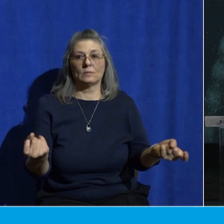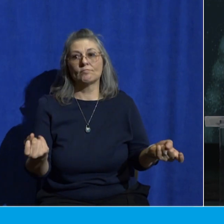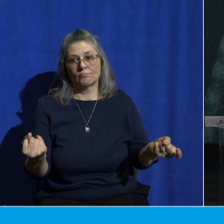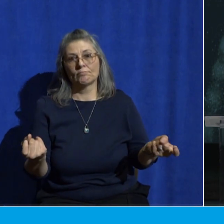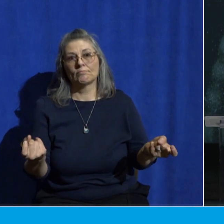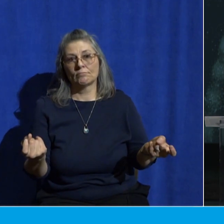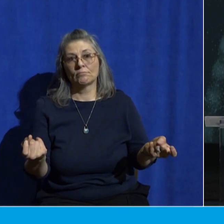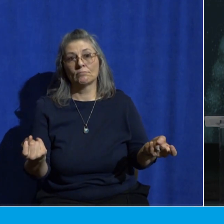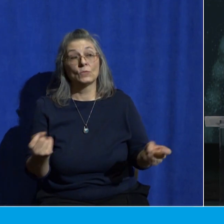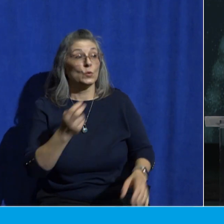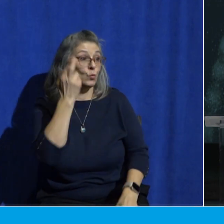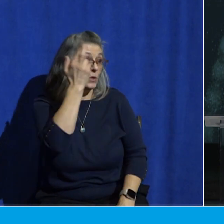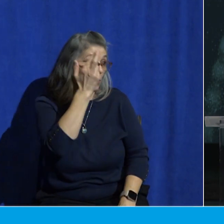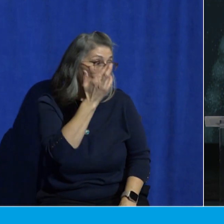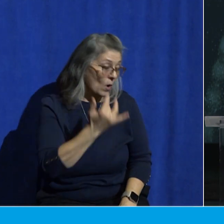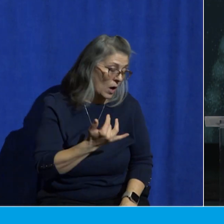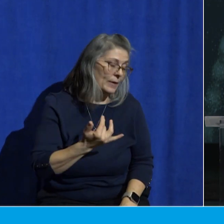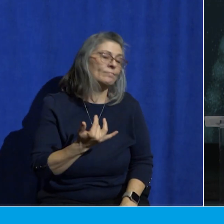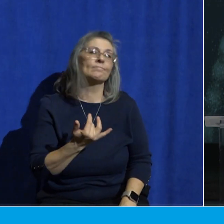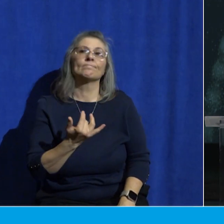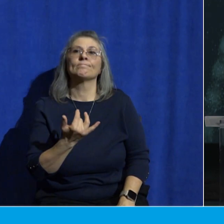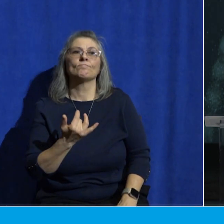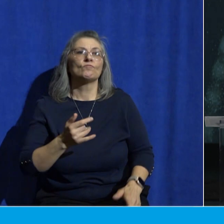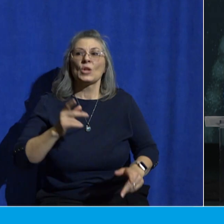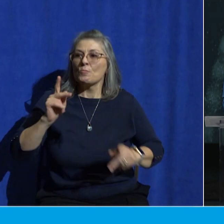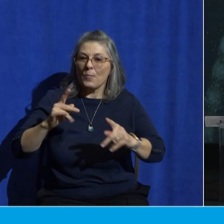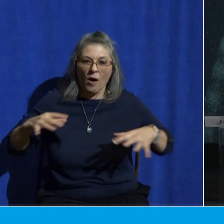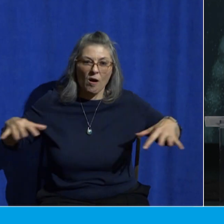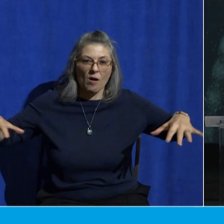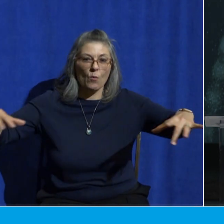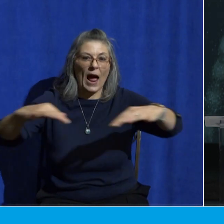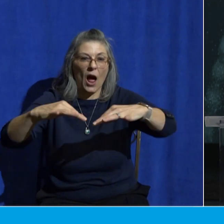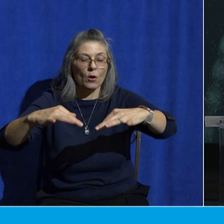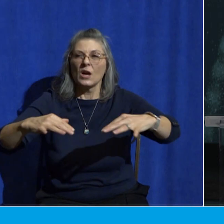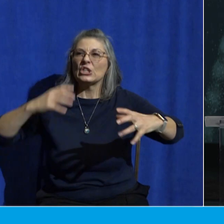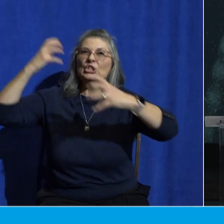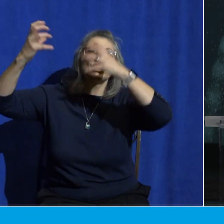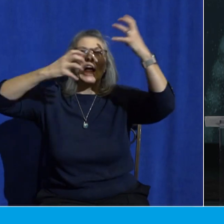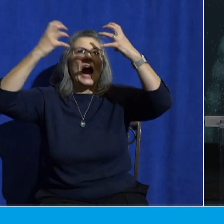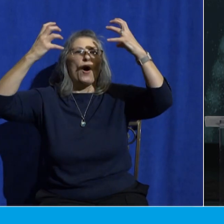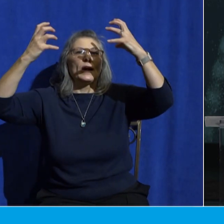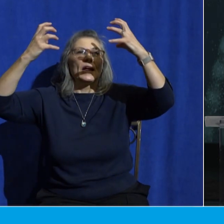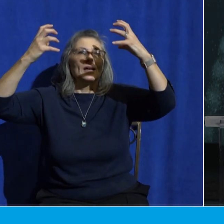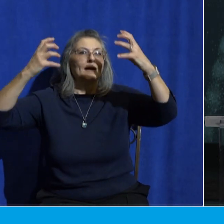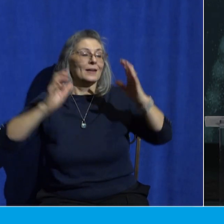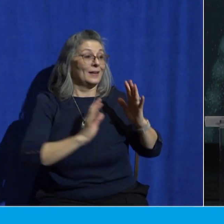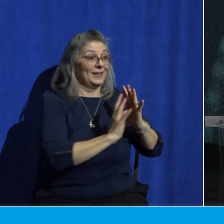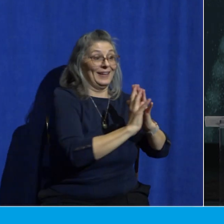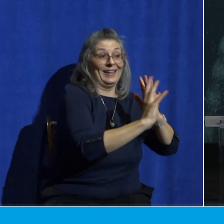is why these crowds are shouting in Mark 11, "Hosanna!